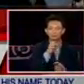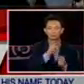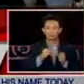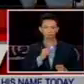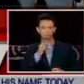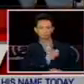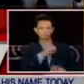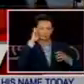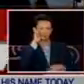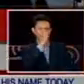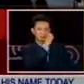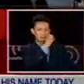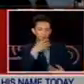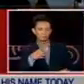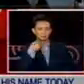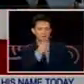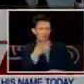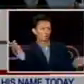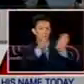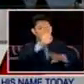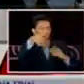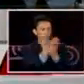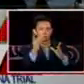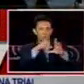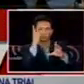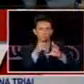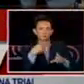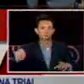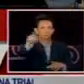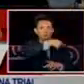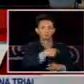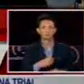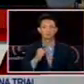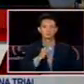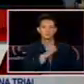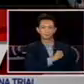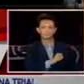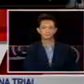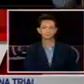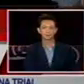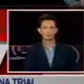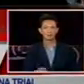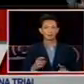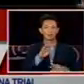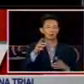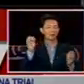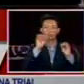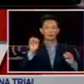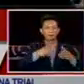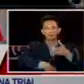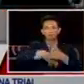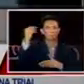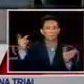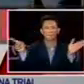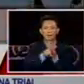even stating that all the doors of the Senate had been closed, being firm that no one is to